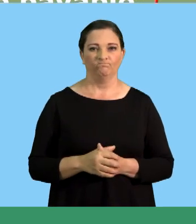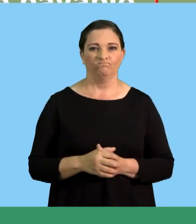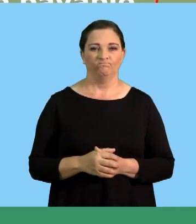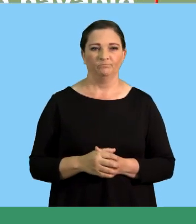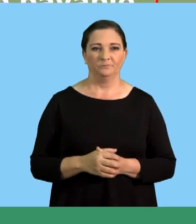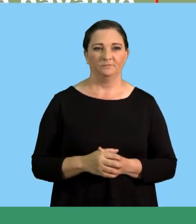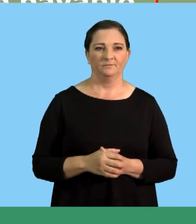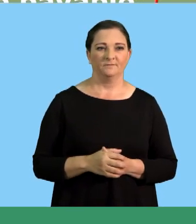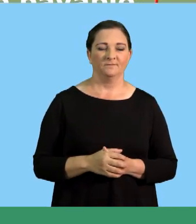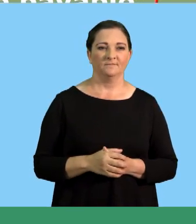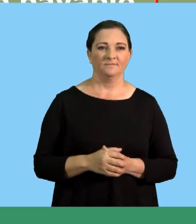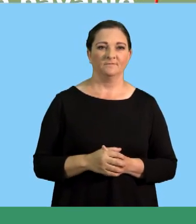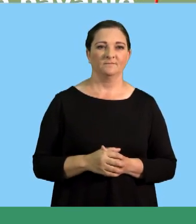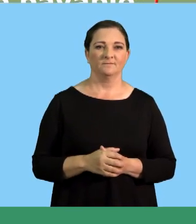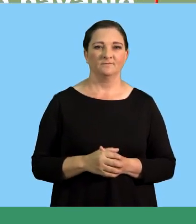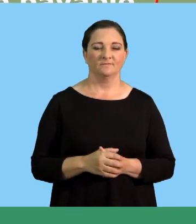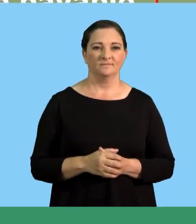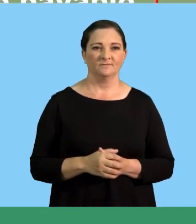are